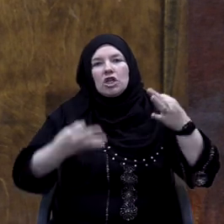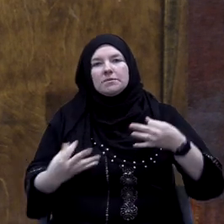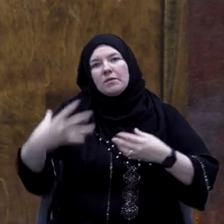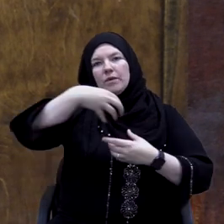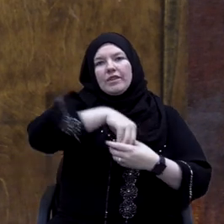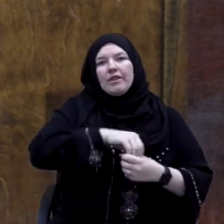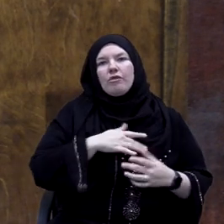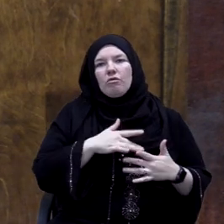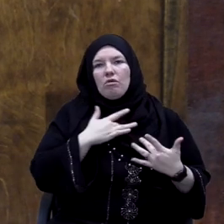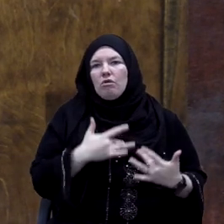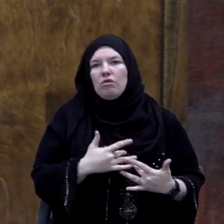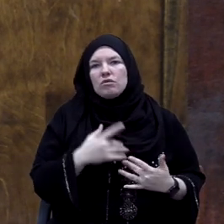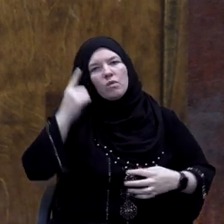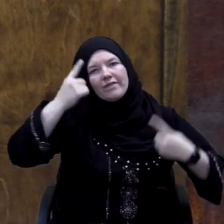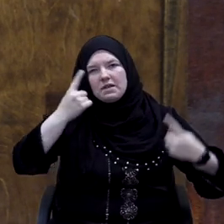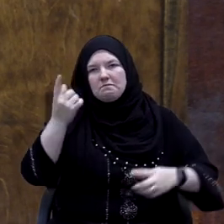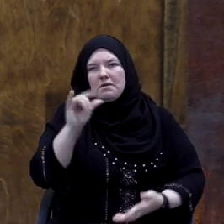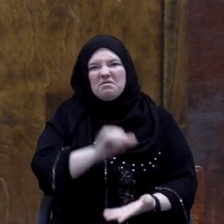don't.